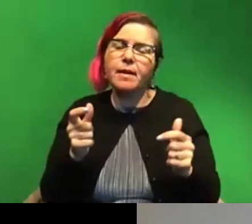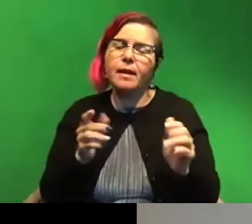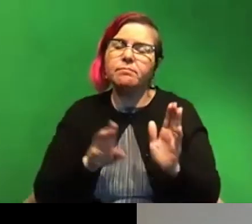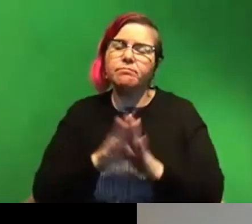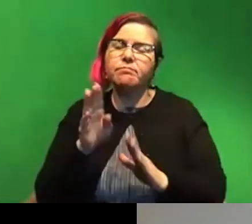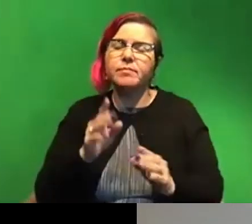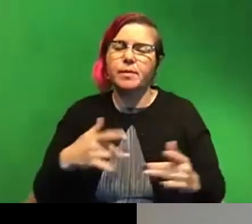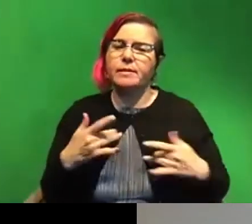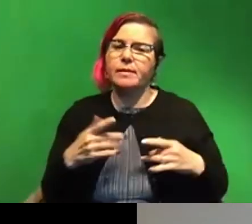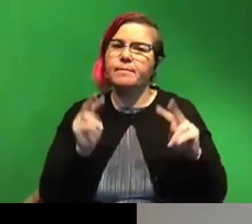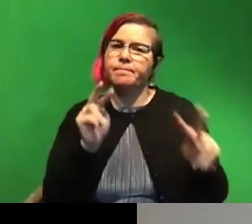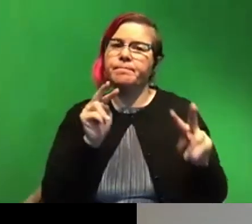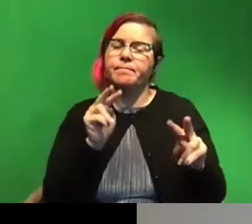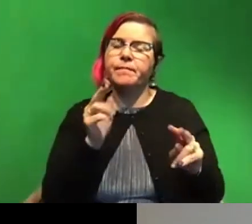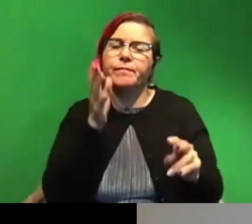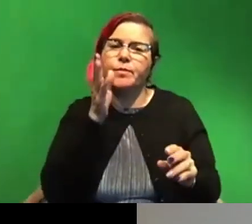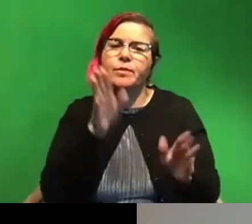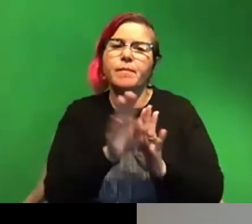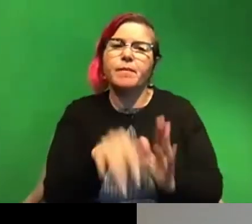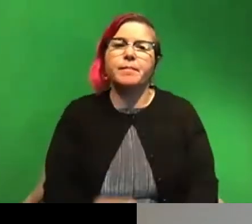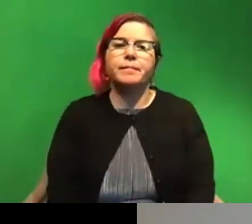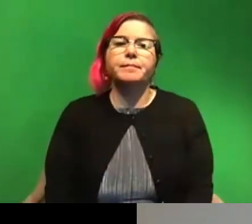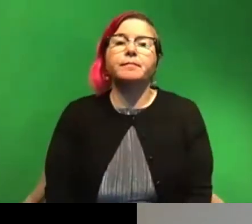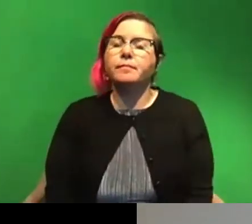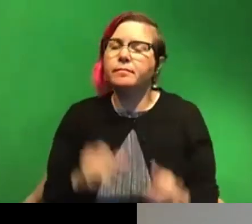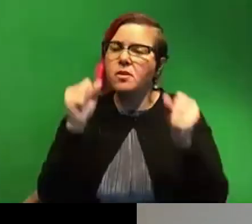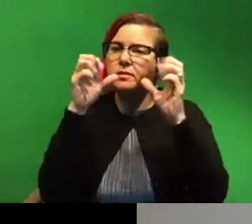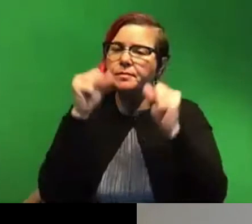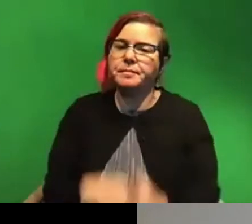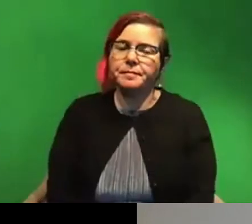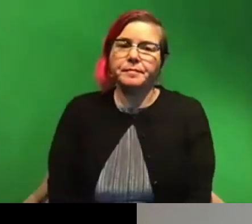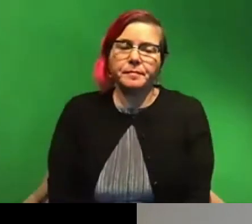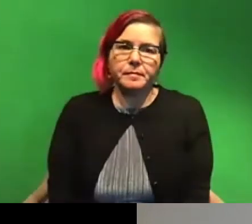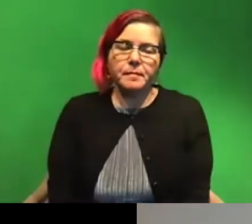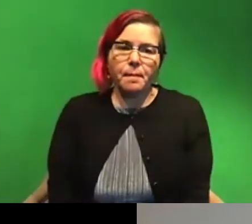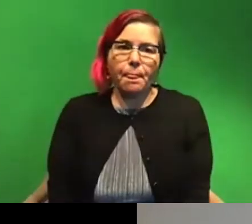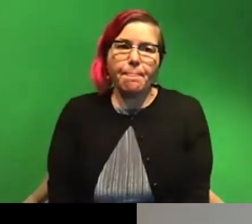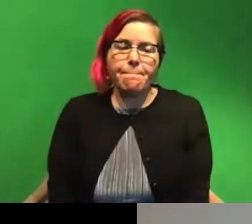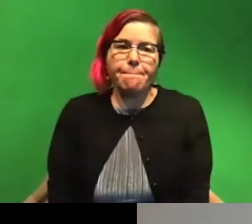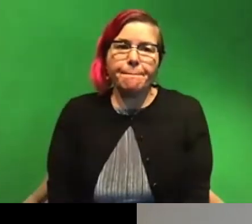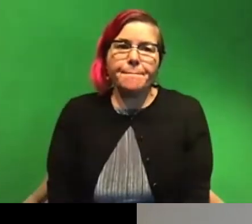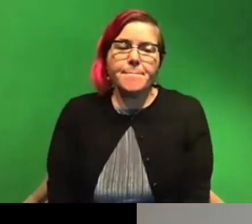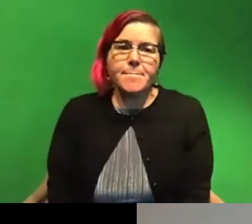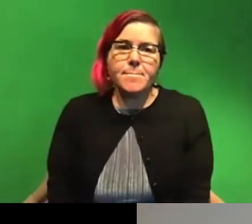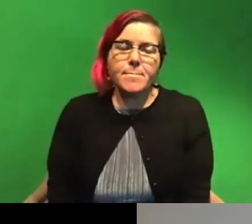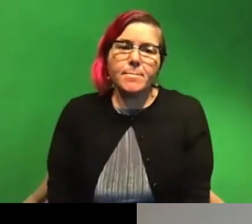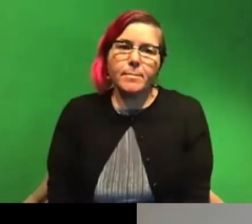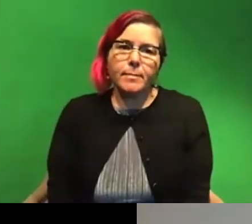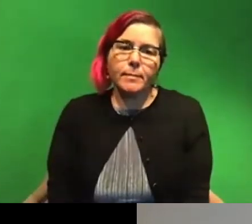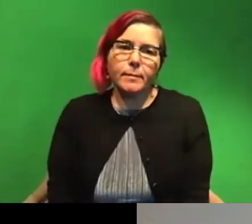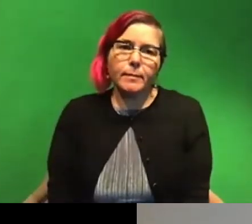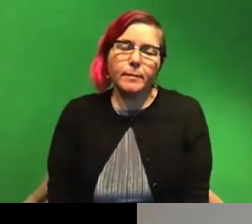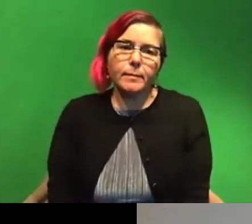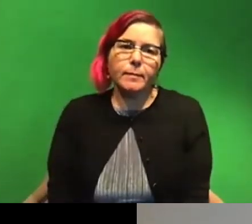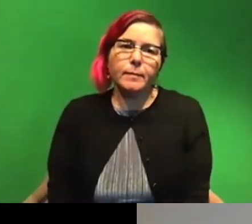excited about in the future of AI development. Yeah, that's awesome. Let's see. So